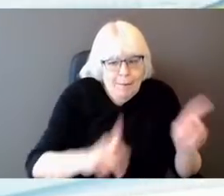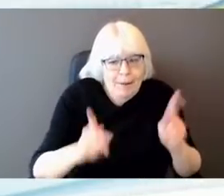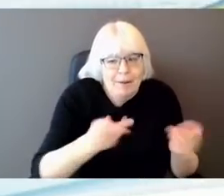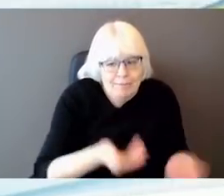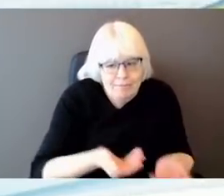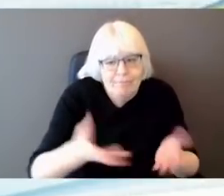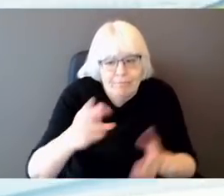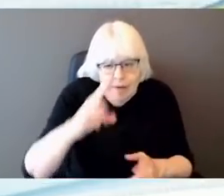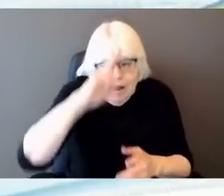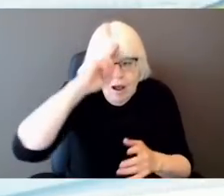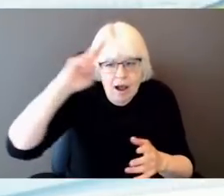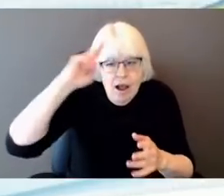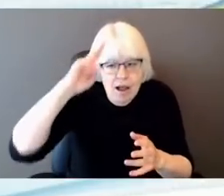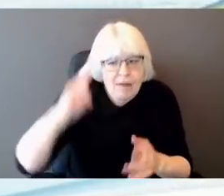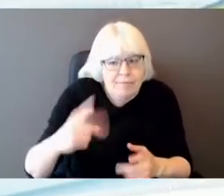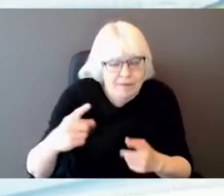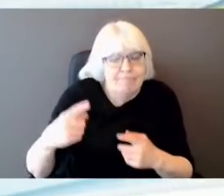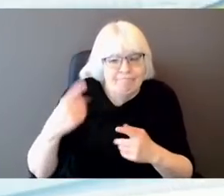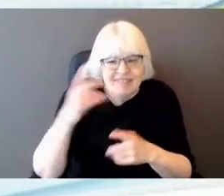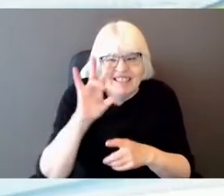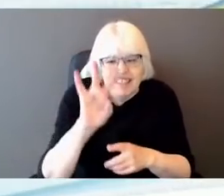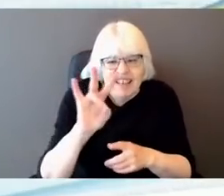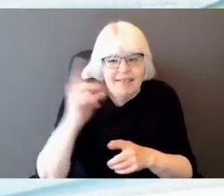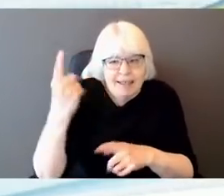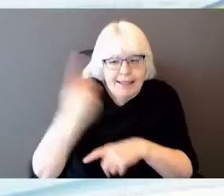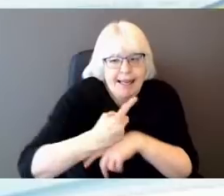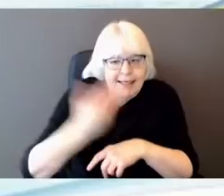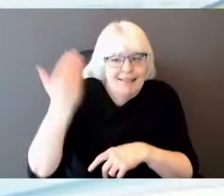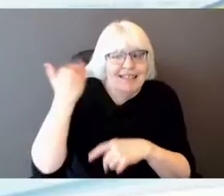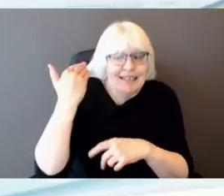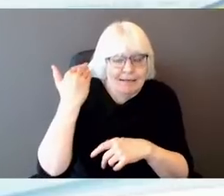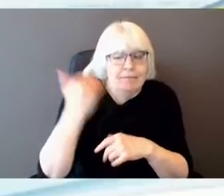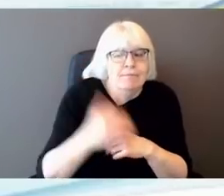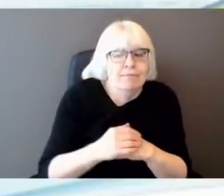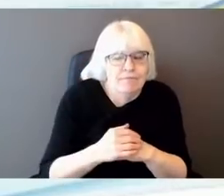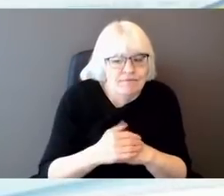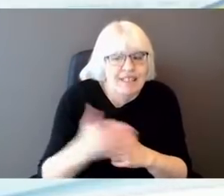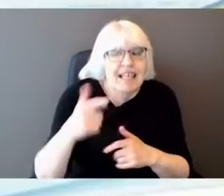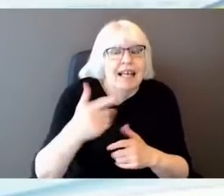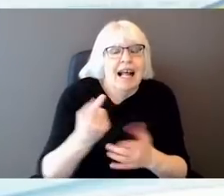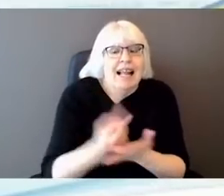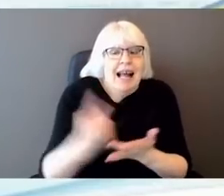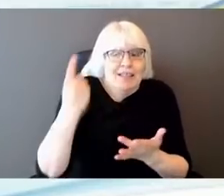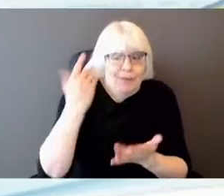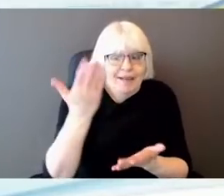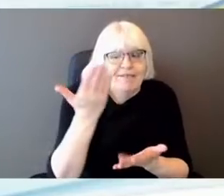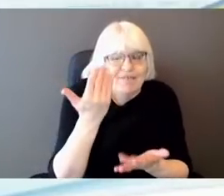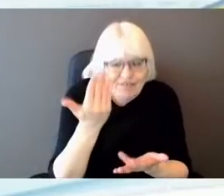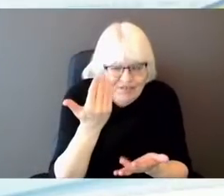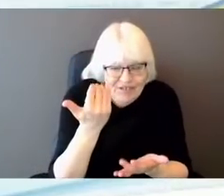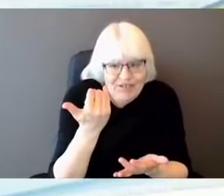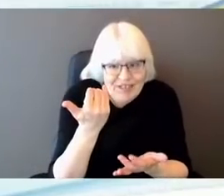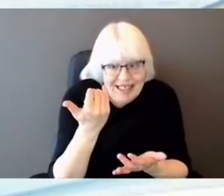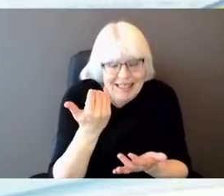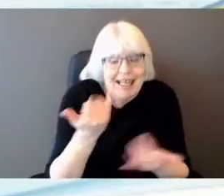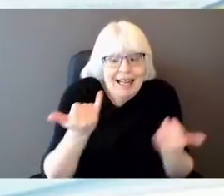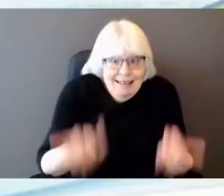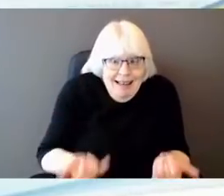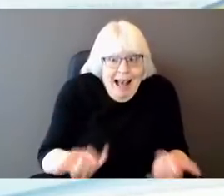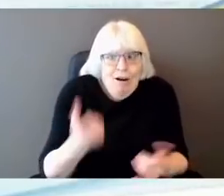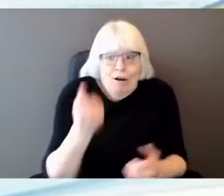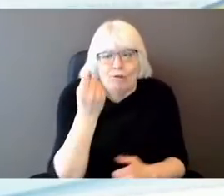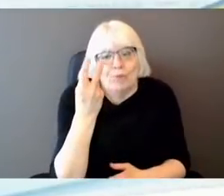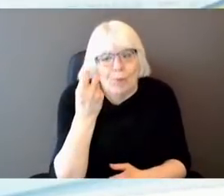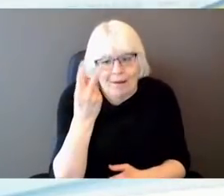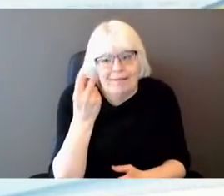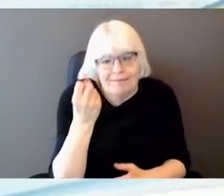days. And last week, that average was 15 individuals. Back over to you, Dr. Morrison. Thank you,